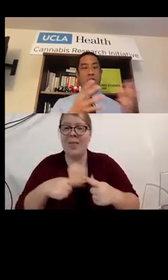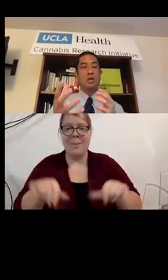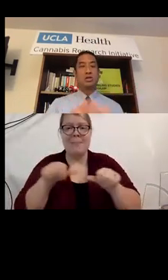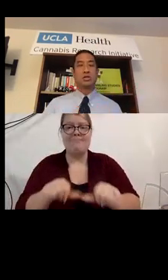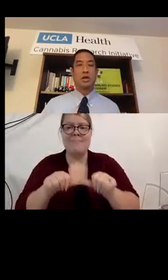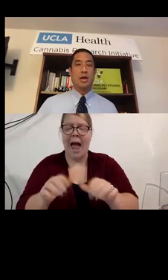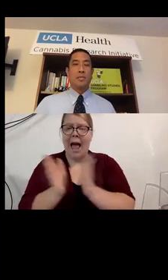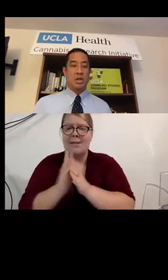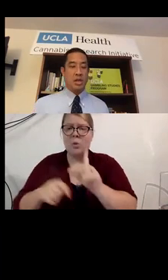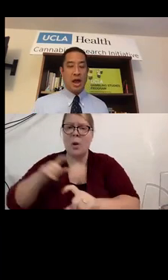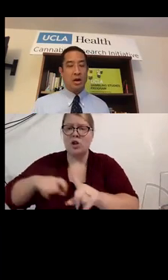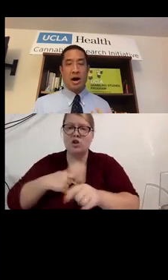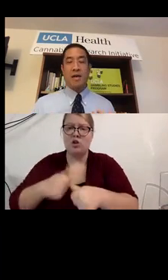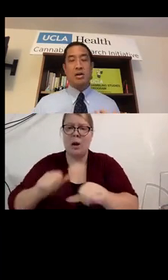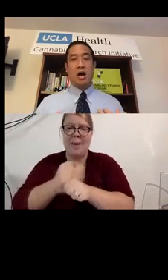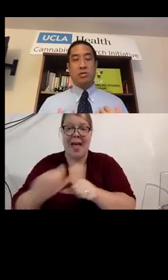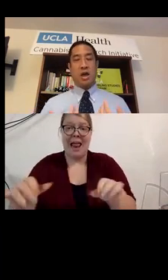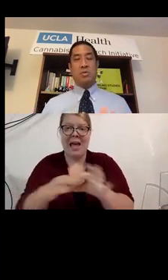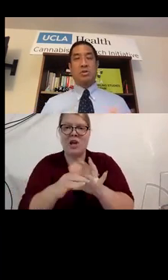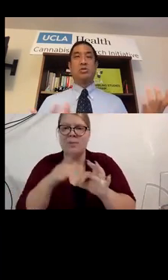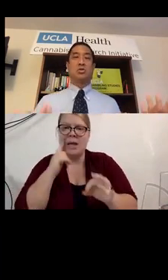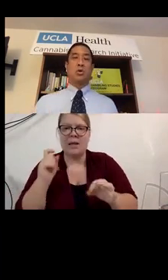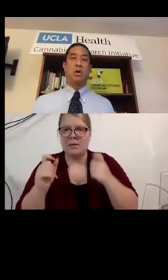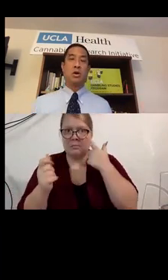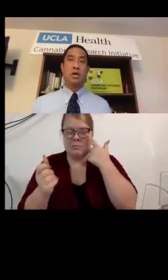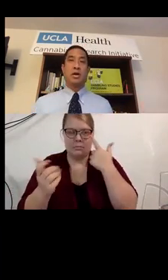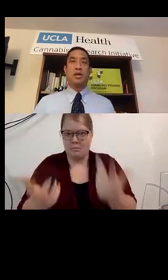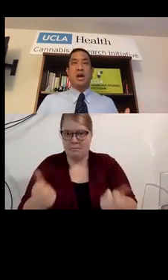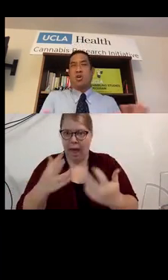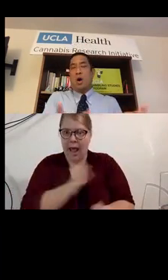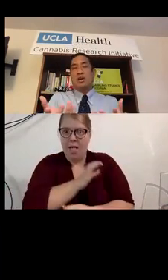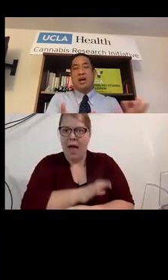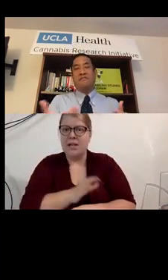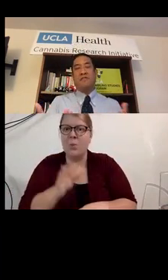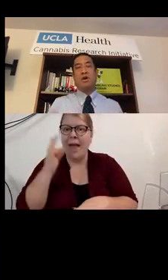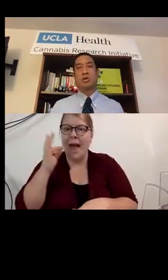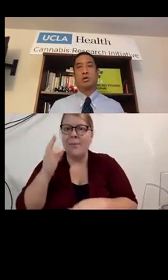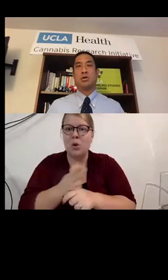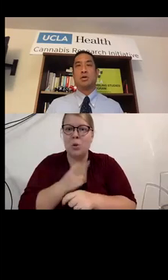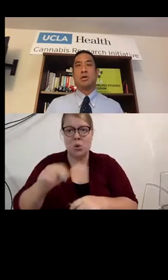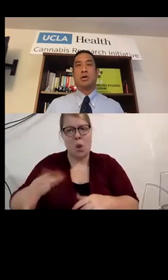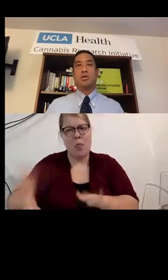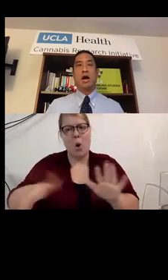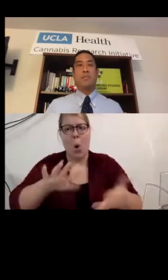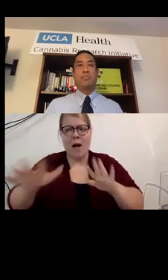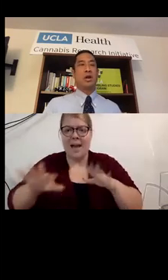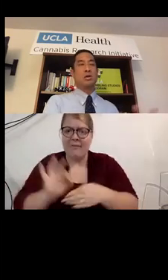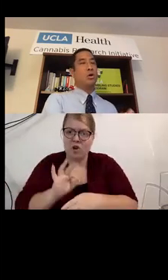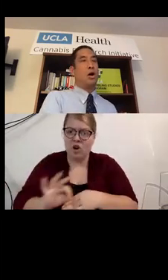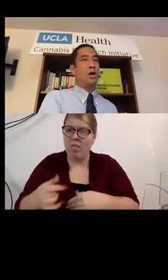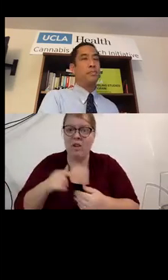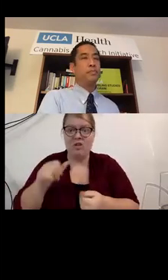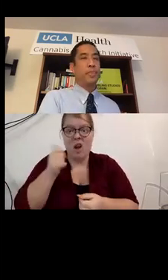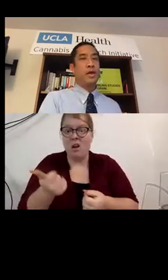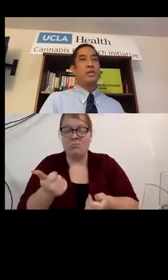those linkages. Because again, a lot of our clients with cannabis use disorder, they're kind of quasi-functional. You know, they're not breaking the